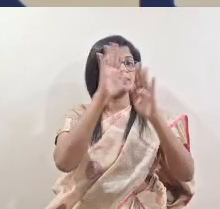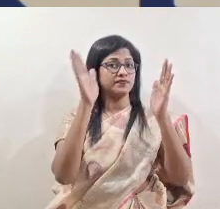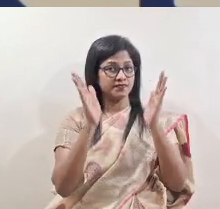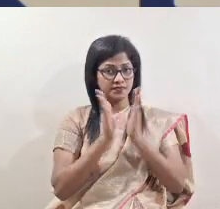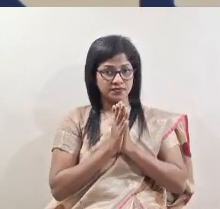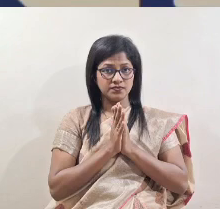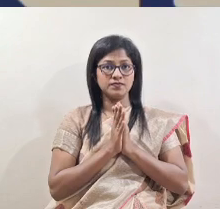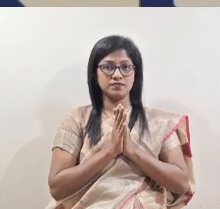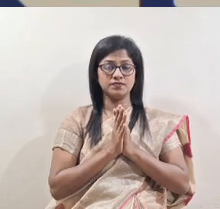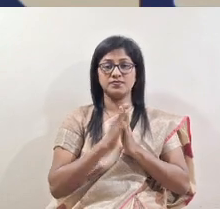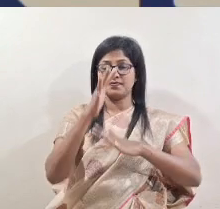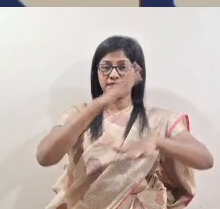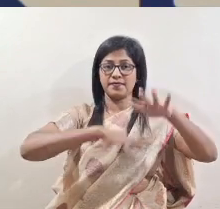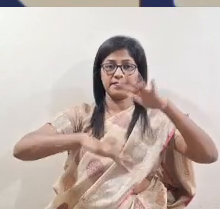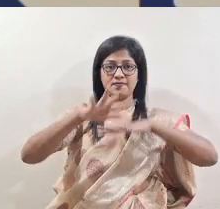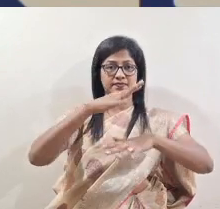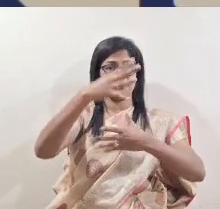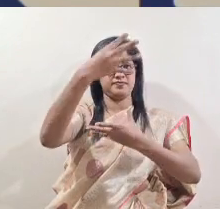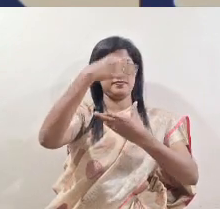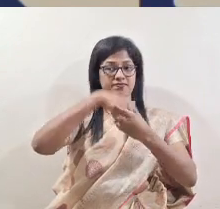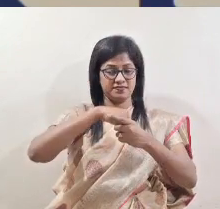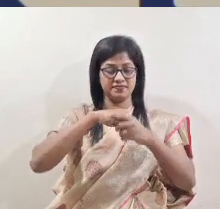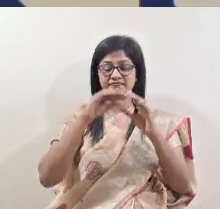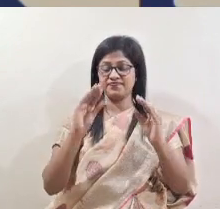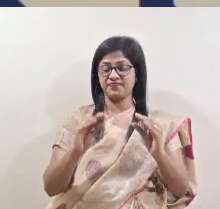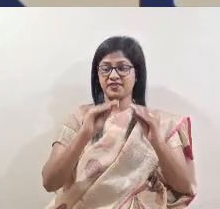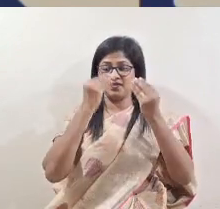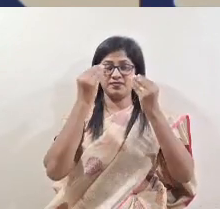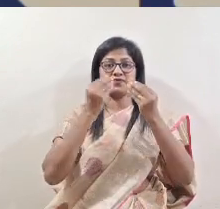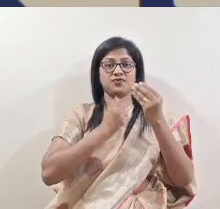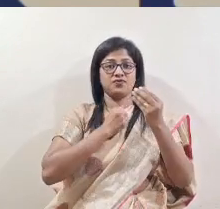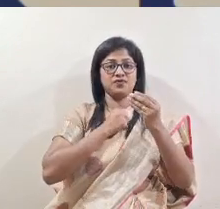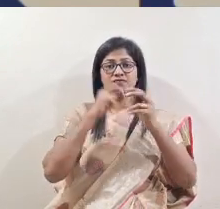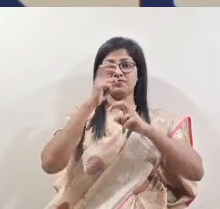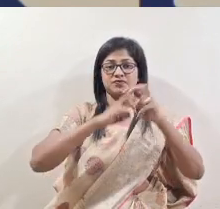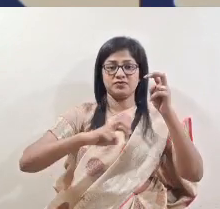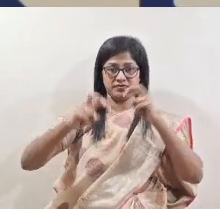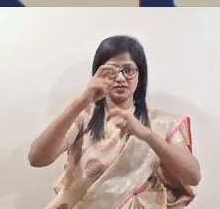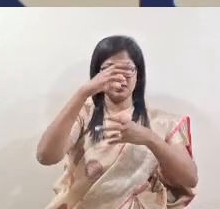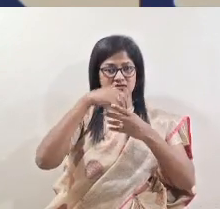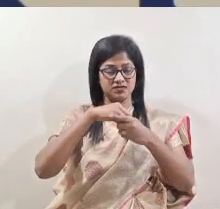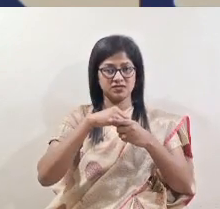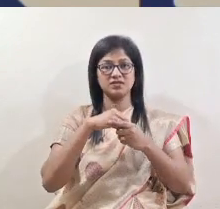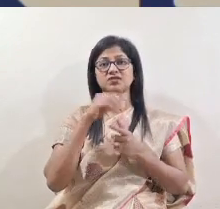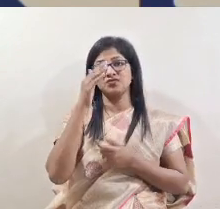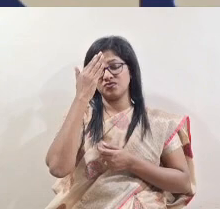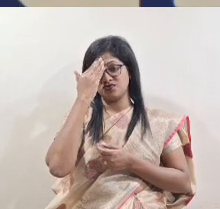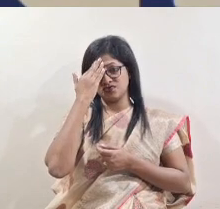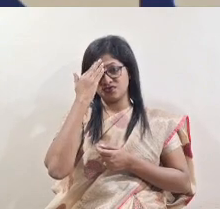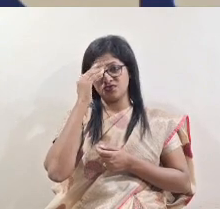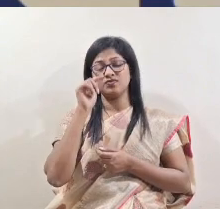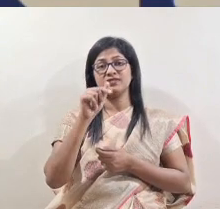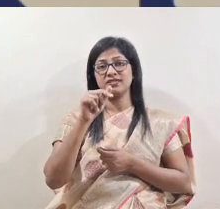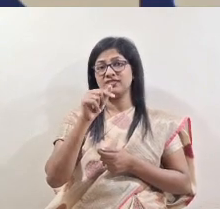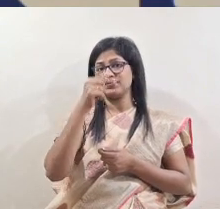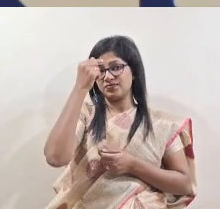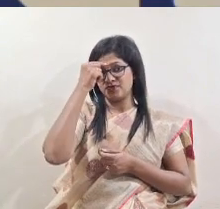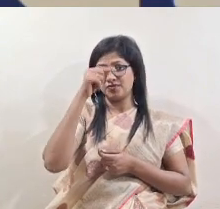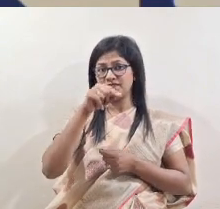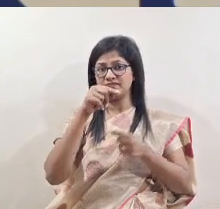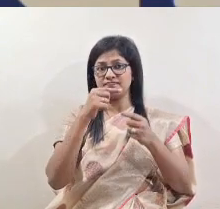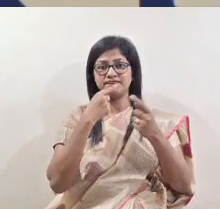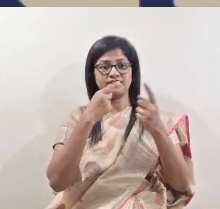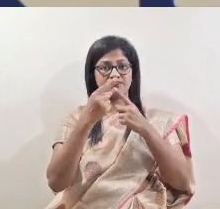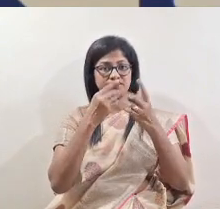in our whole uh, planning part of improving our mobility, then we are addressing